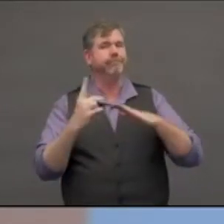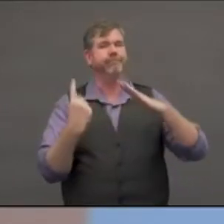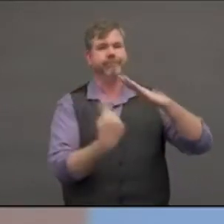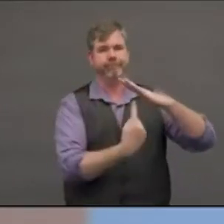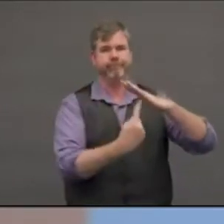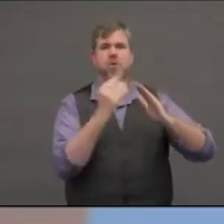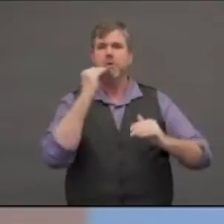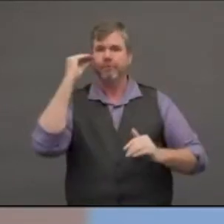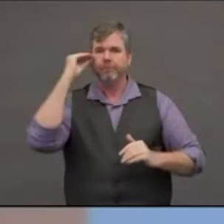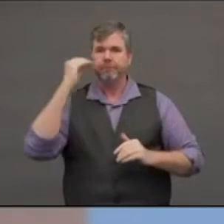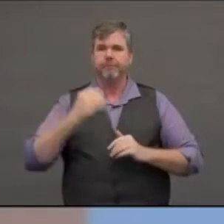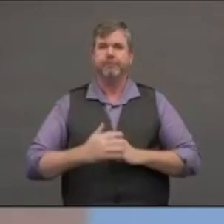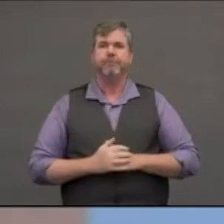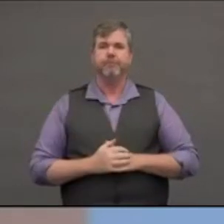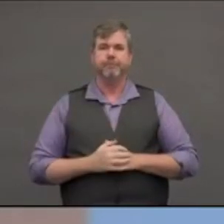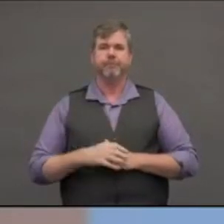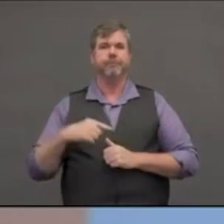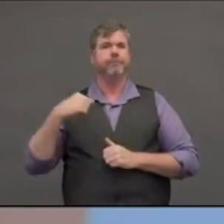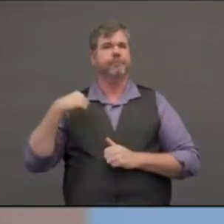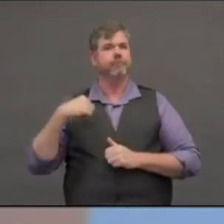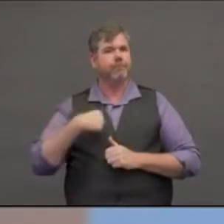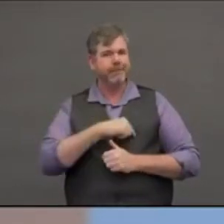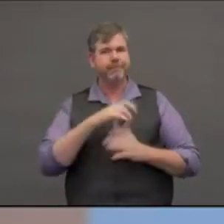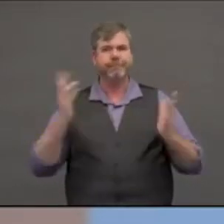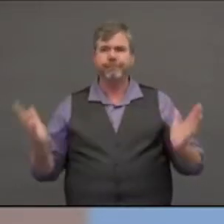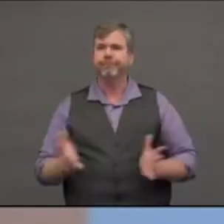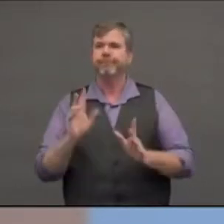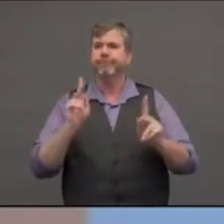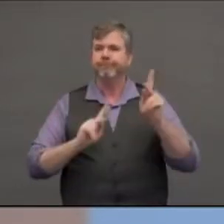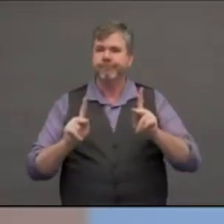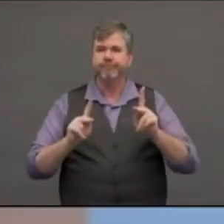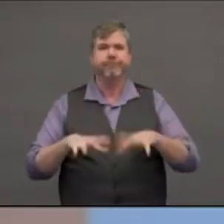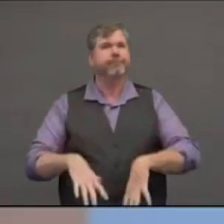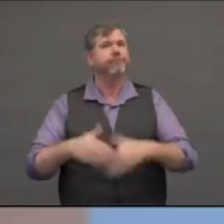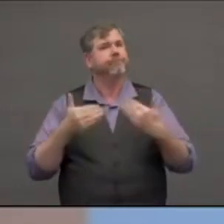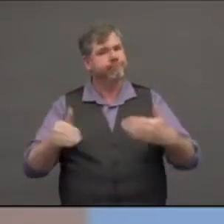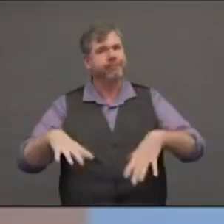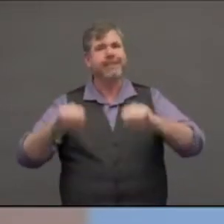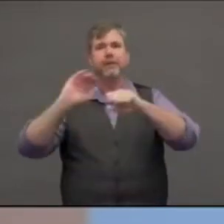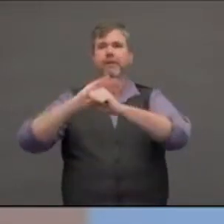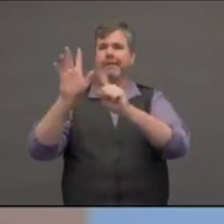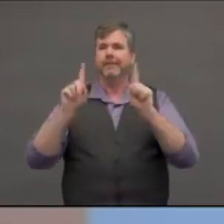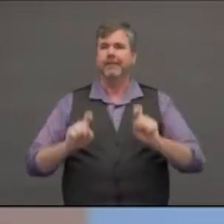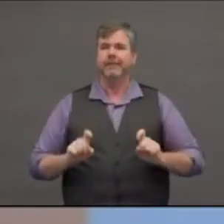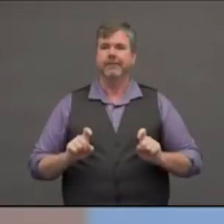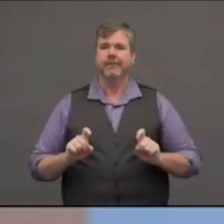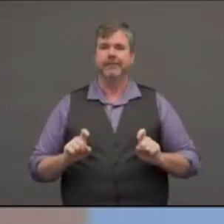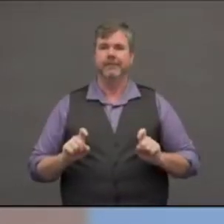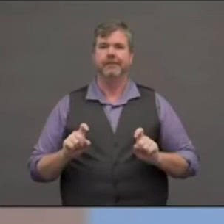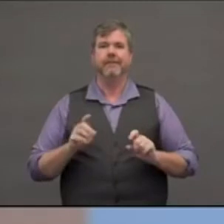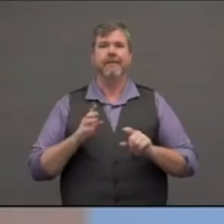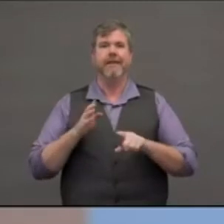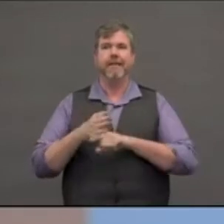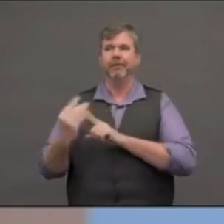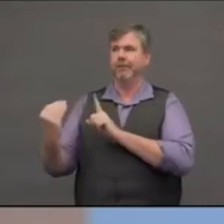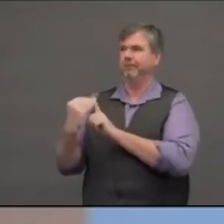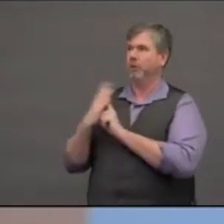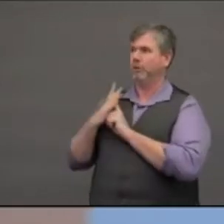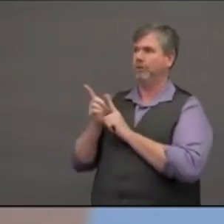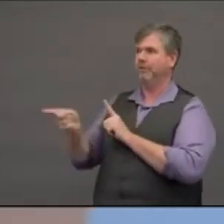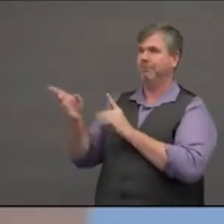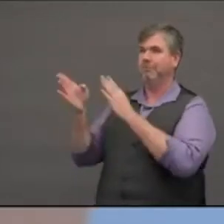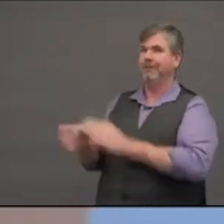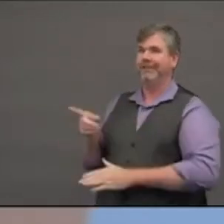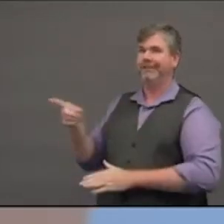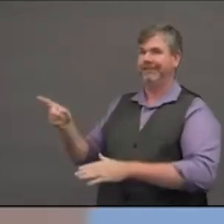7 days from that exposure to the person, you should still quarantine for that 14-day period, even if that